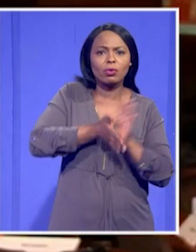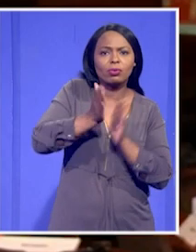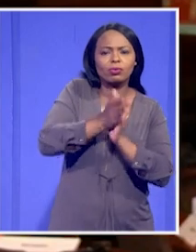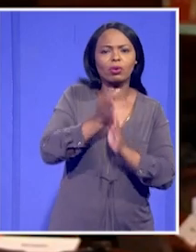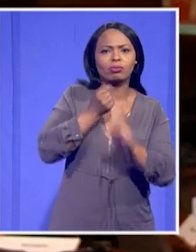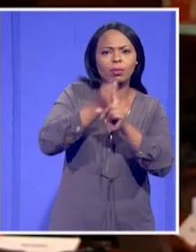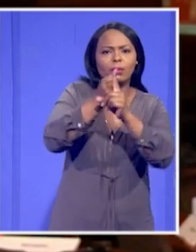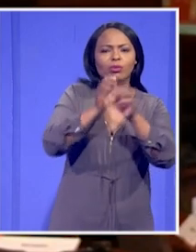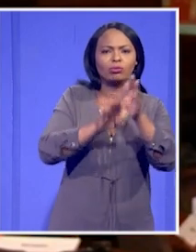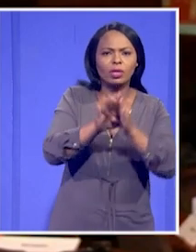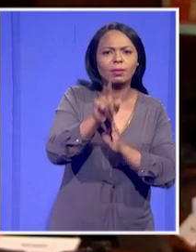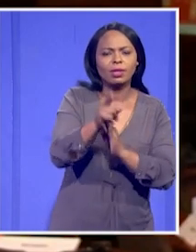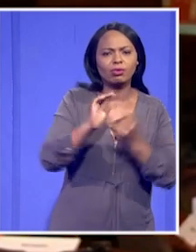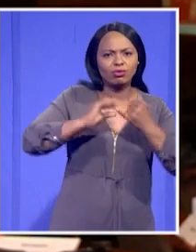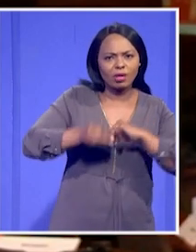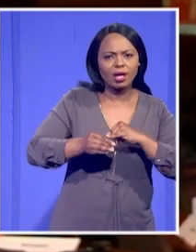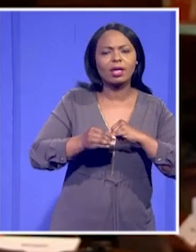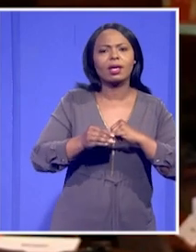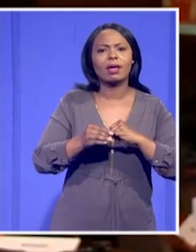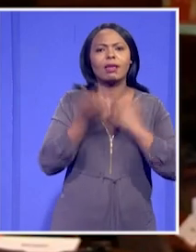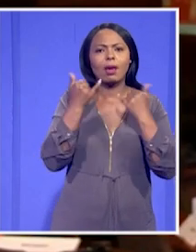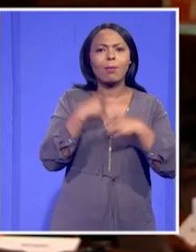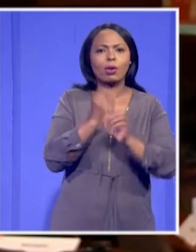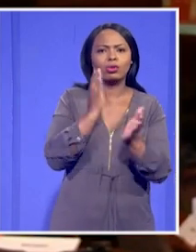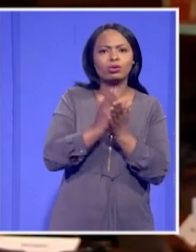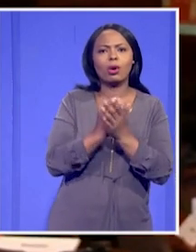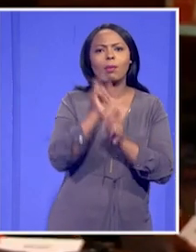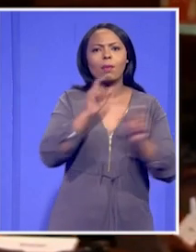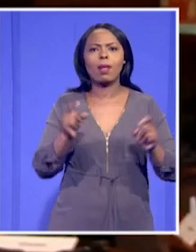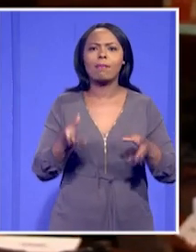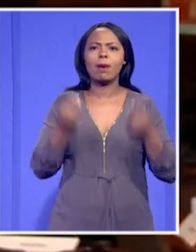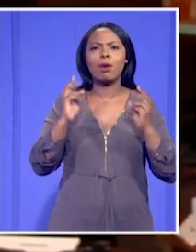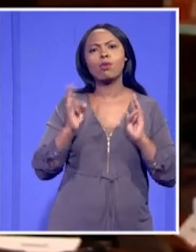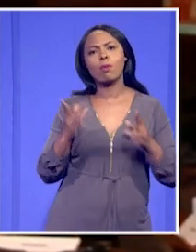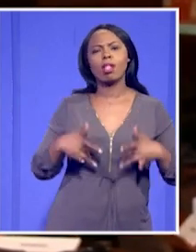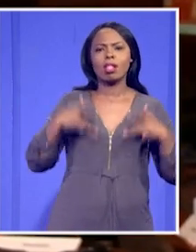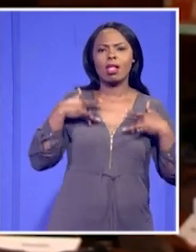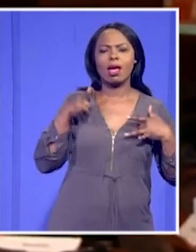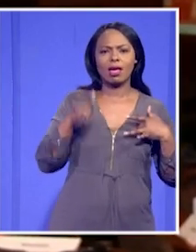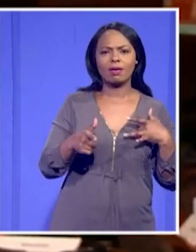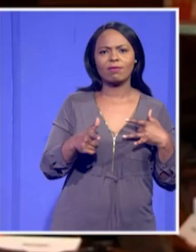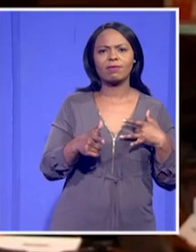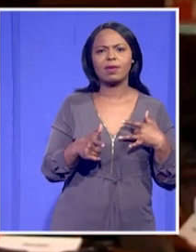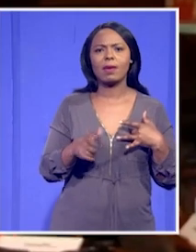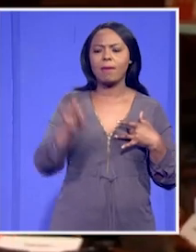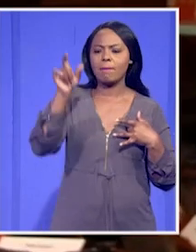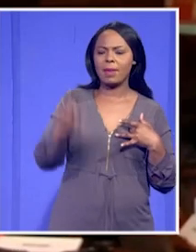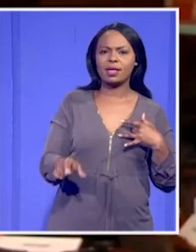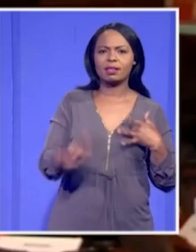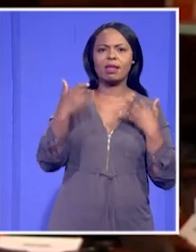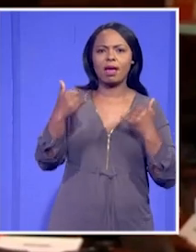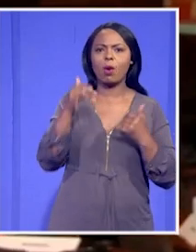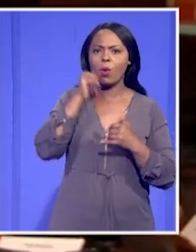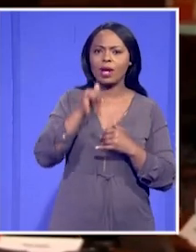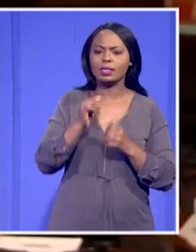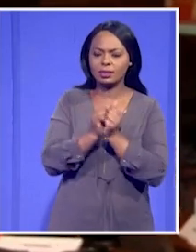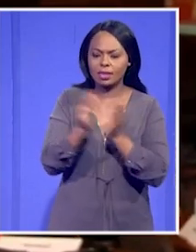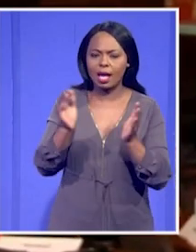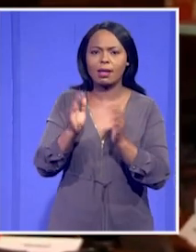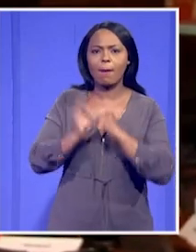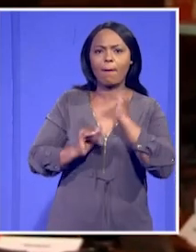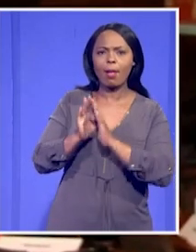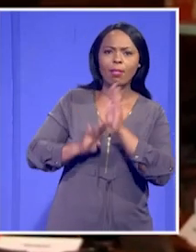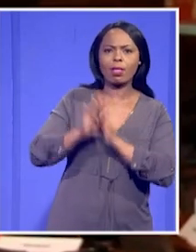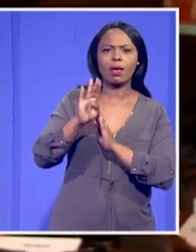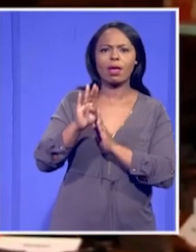make sure that in the meantime everyone gets a decent life and nobody is removed from development? That, we